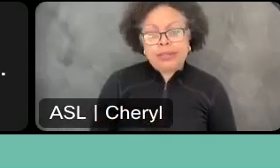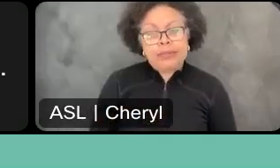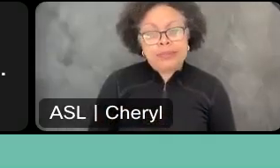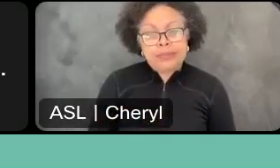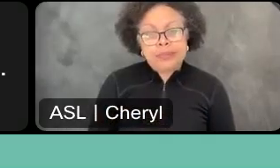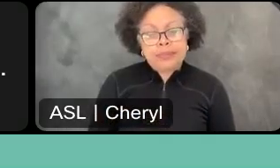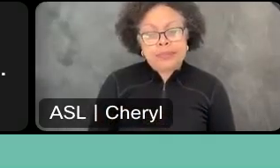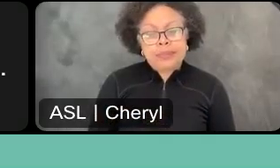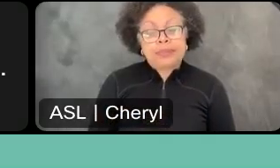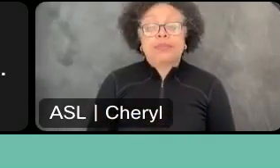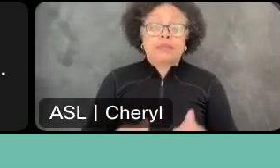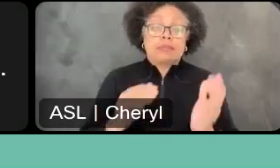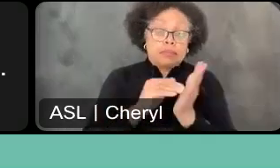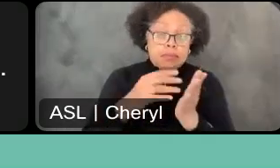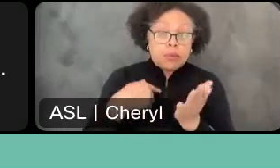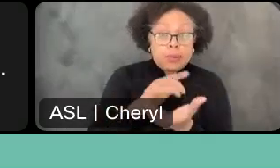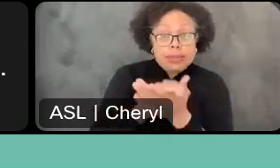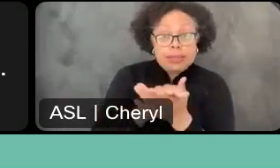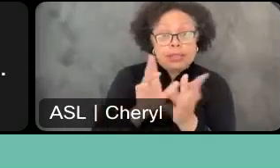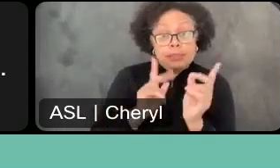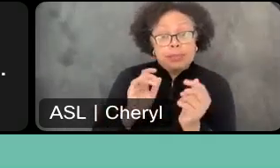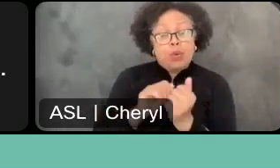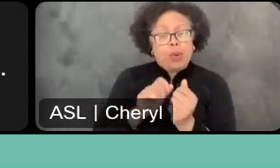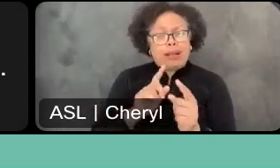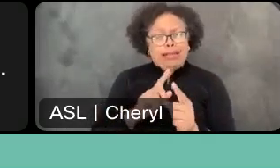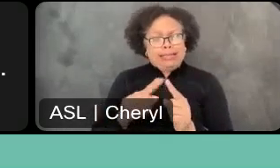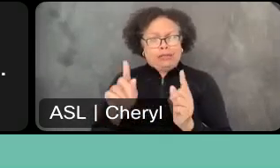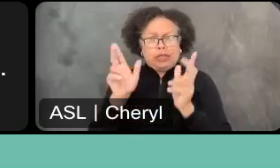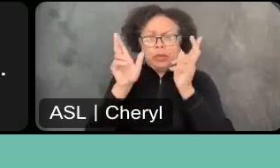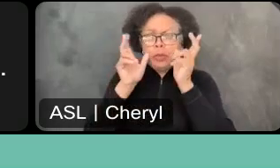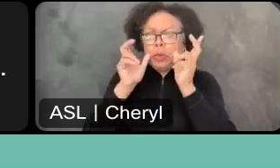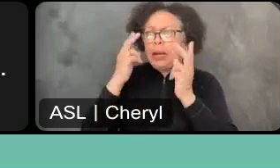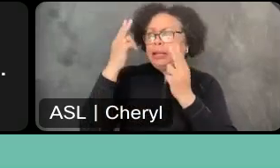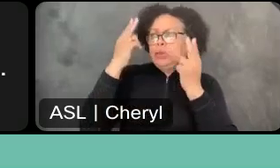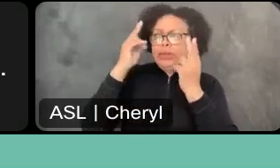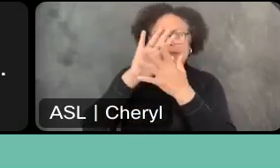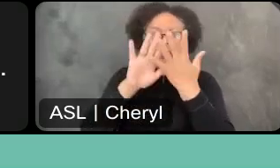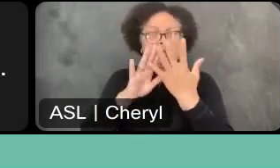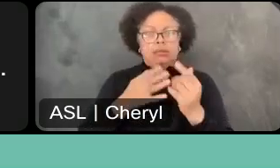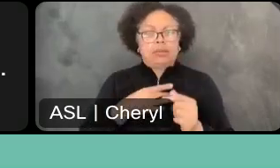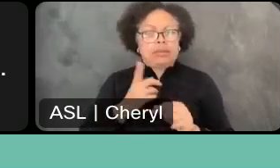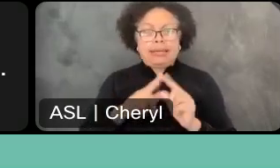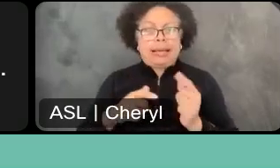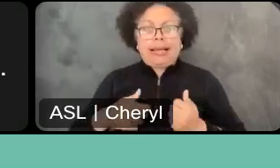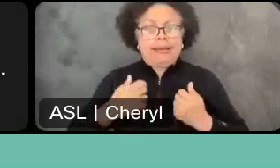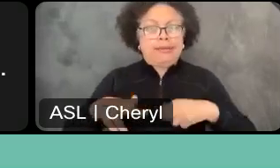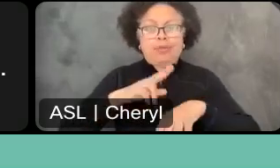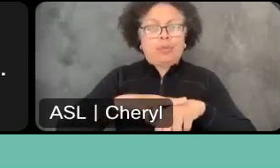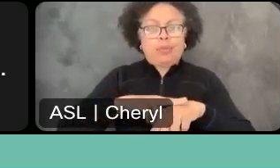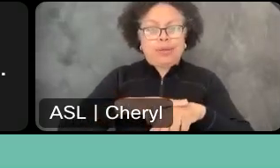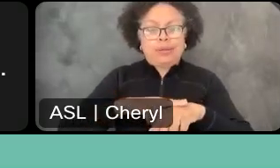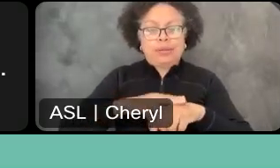We often believe that persons with alternative perceptions can't live what we think of as a normal life.